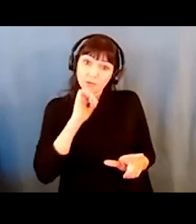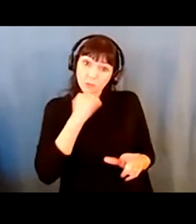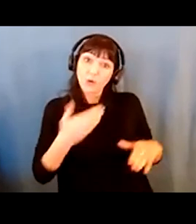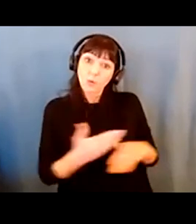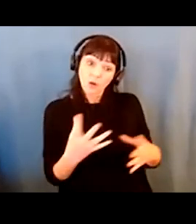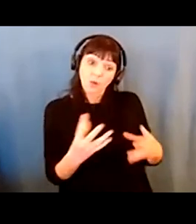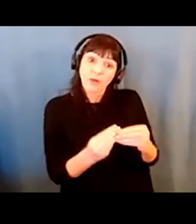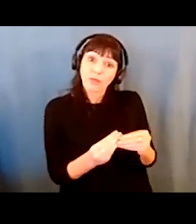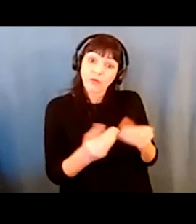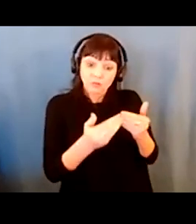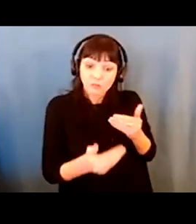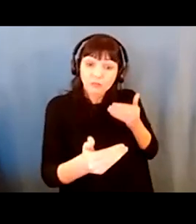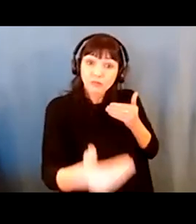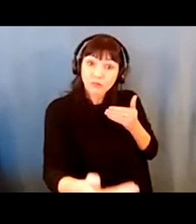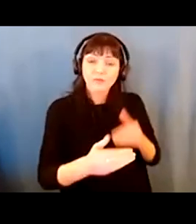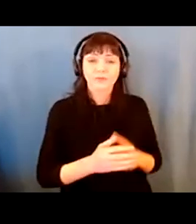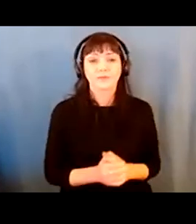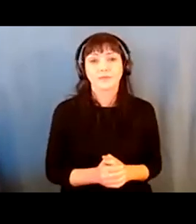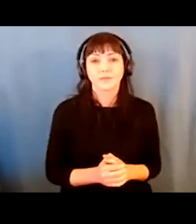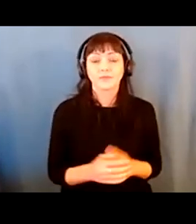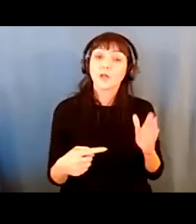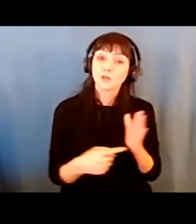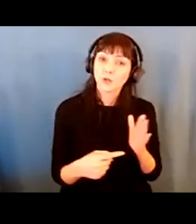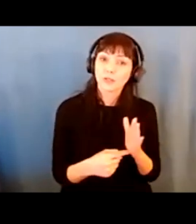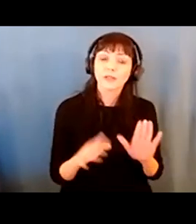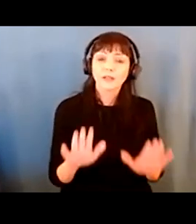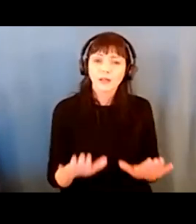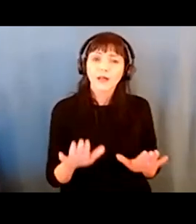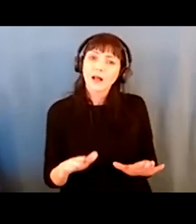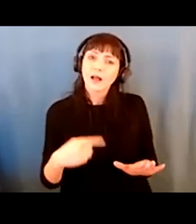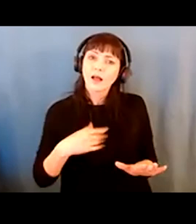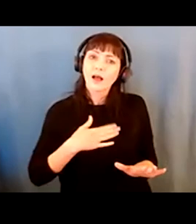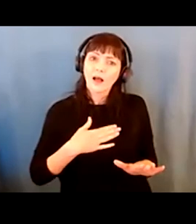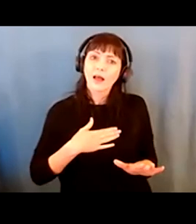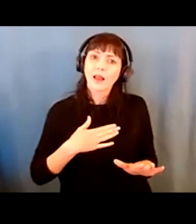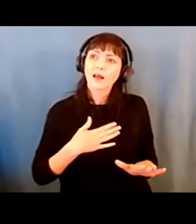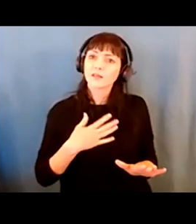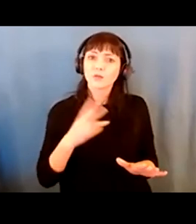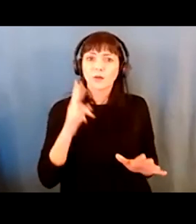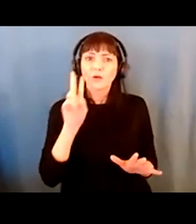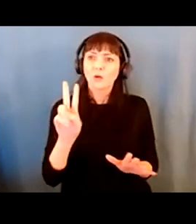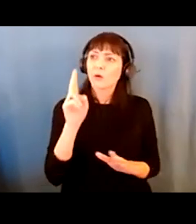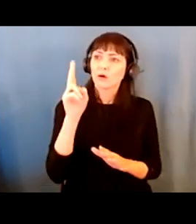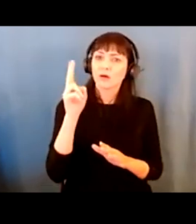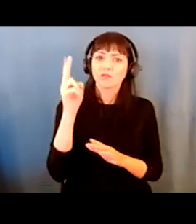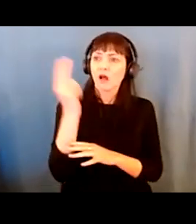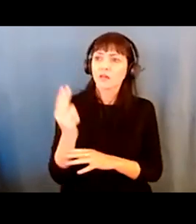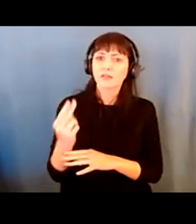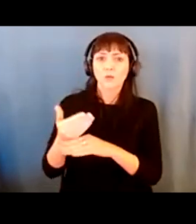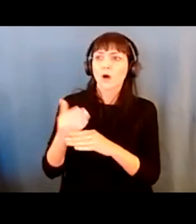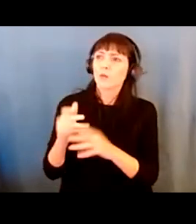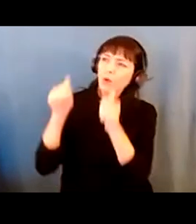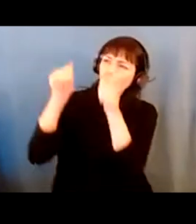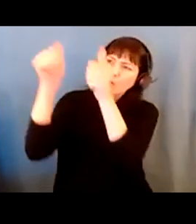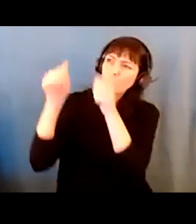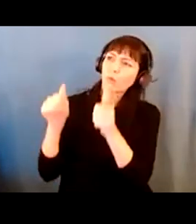work by disabled artists on the walls, and get the, you know, get the statements up, get the conversations going. And that's, I think, where the